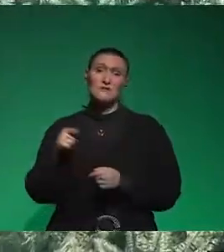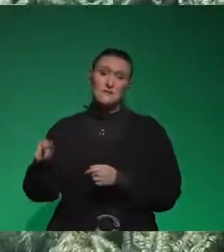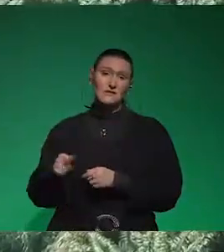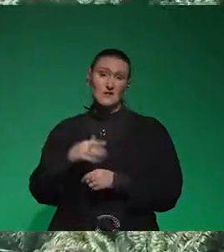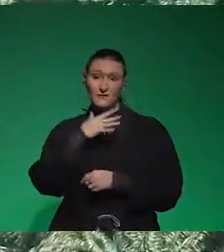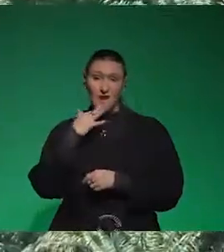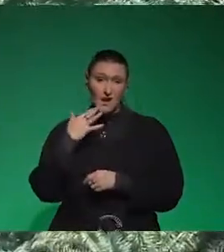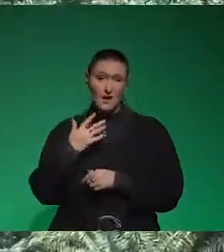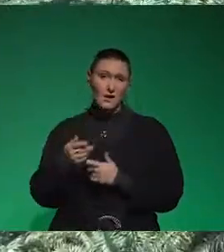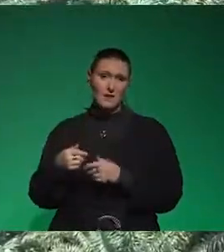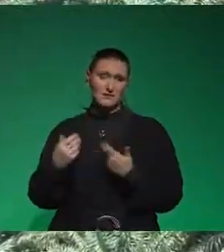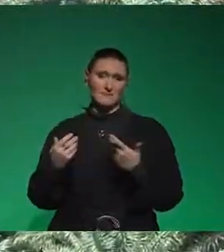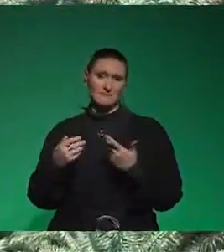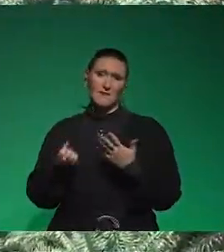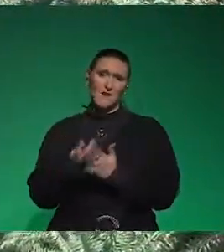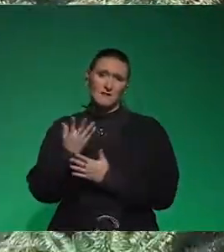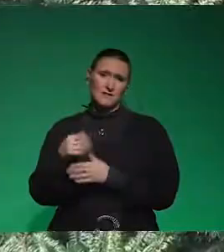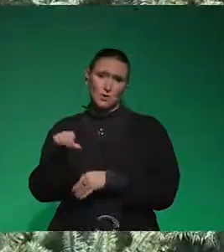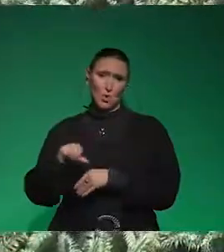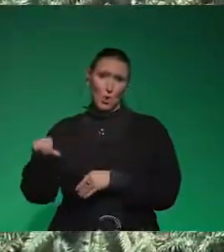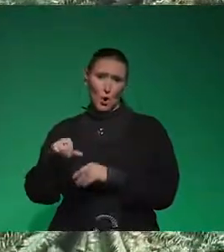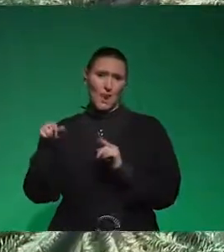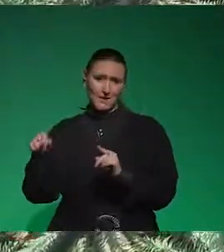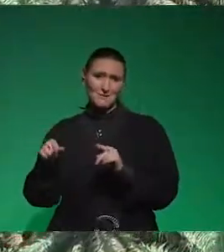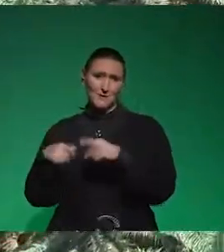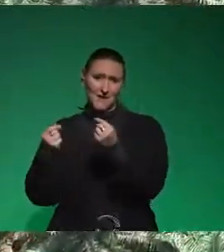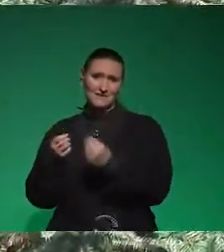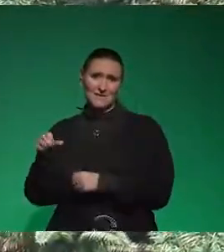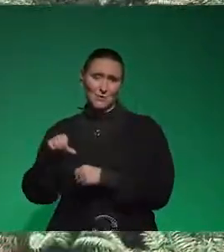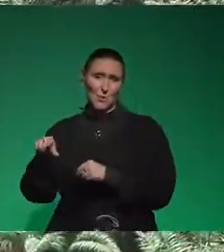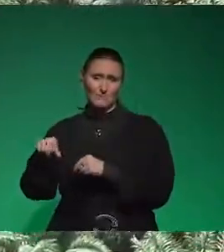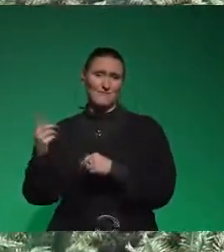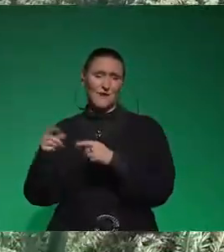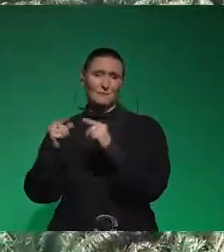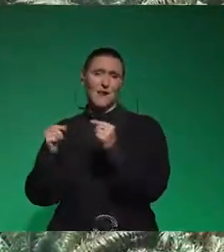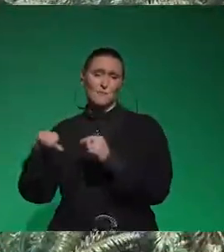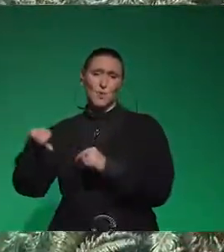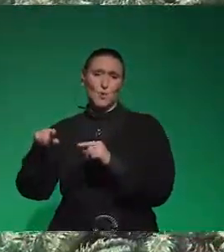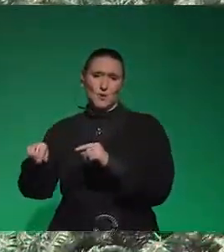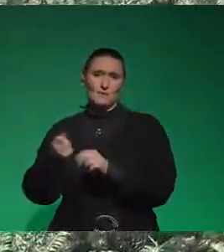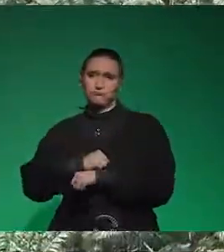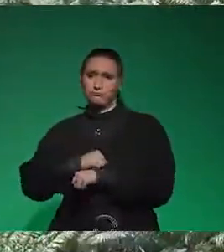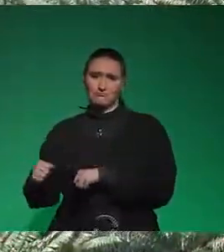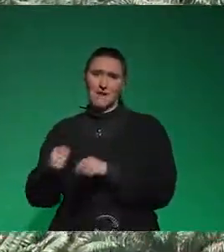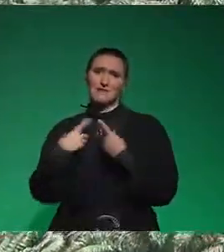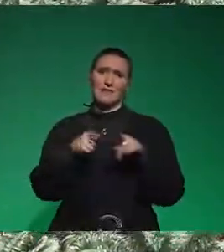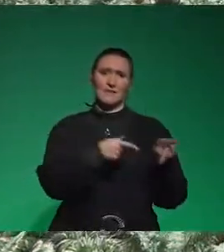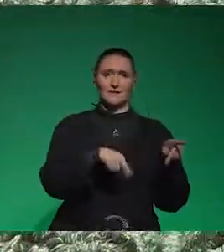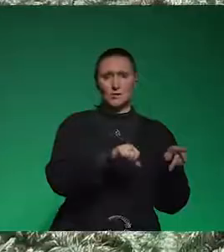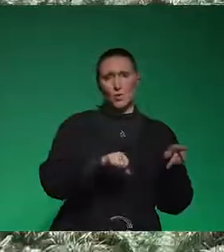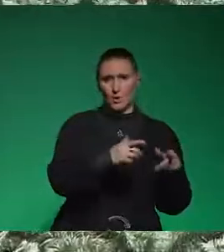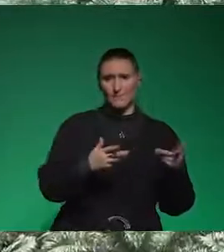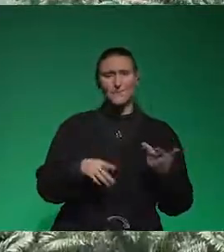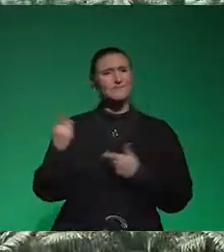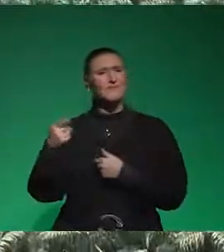per hectare, 4 times more than any other vegetable oil. It also can be processed in many different ways so